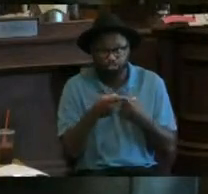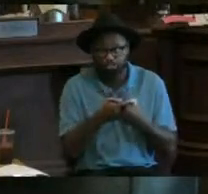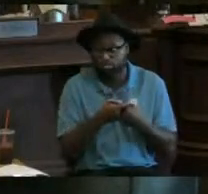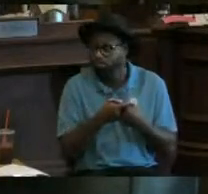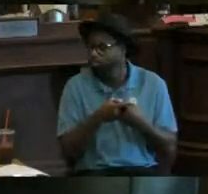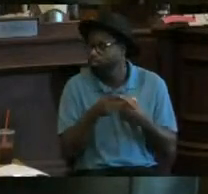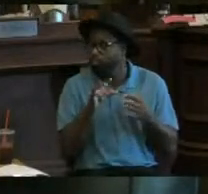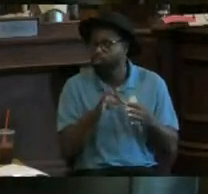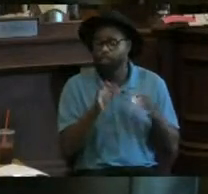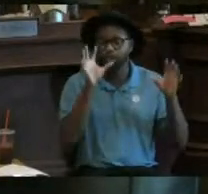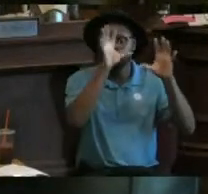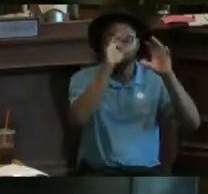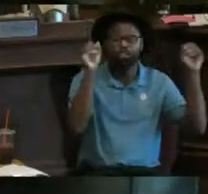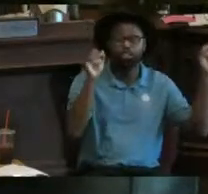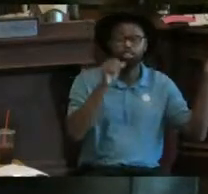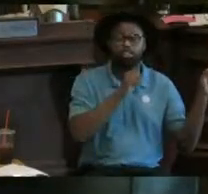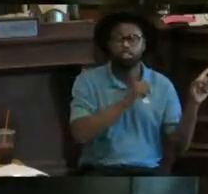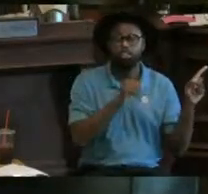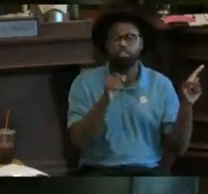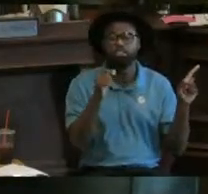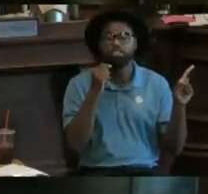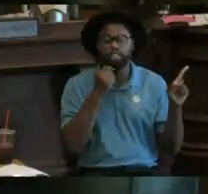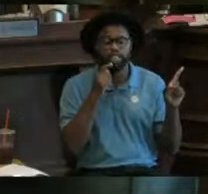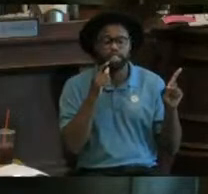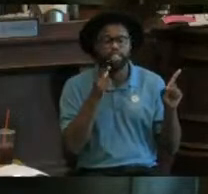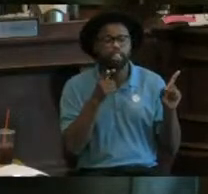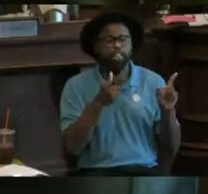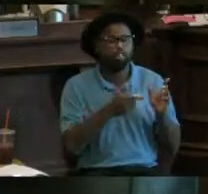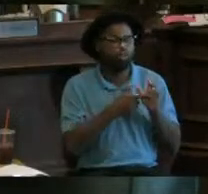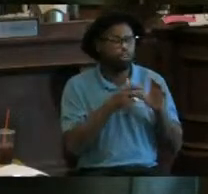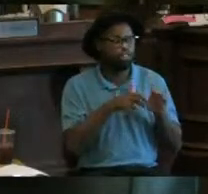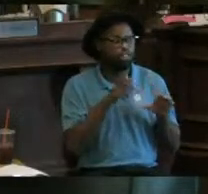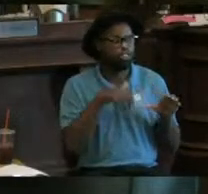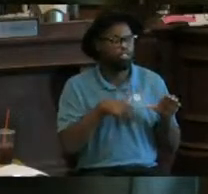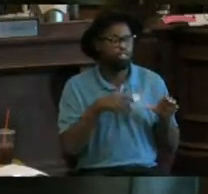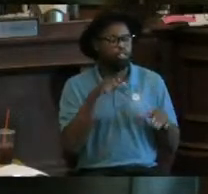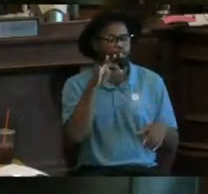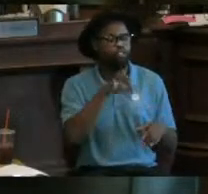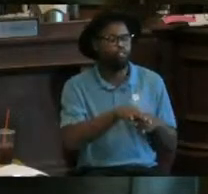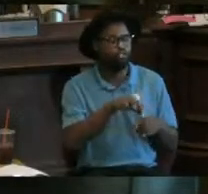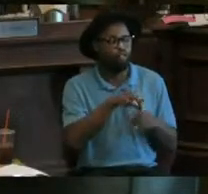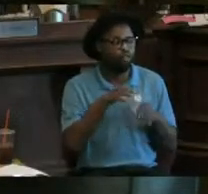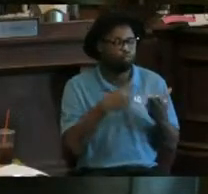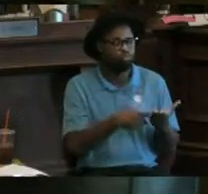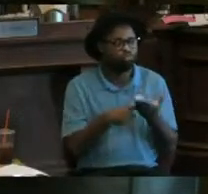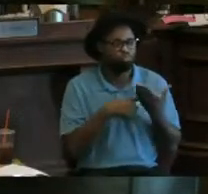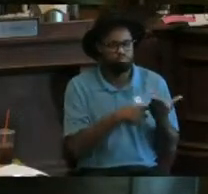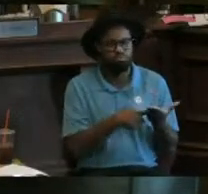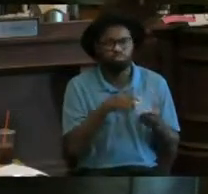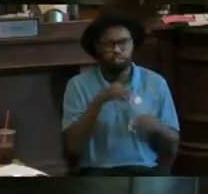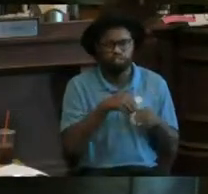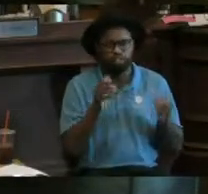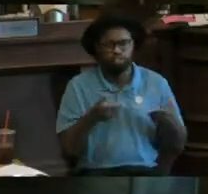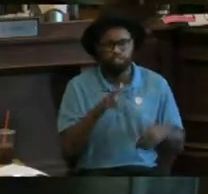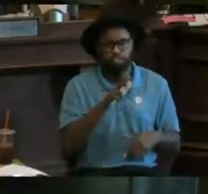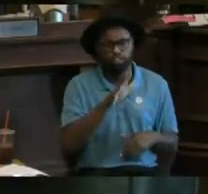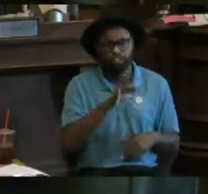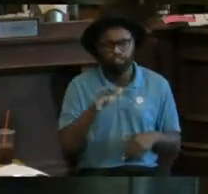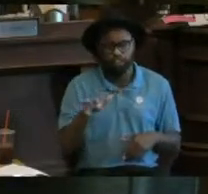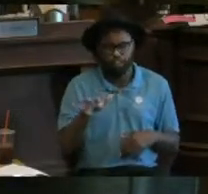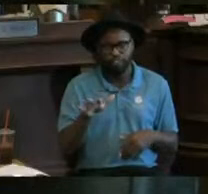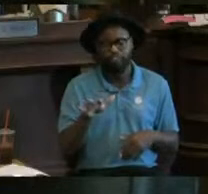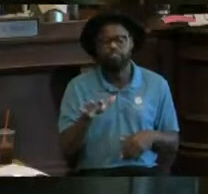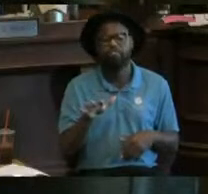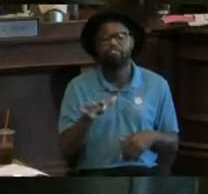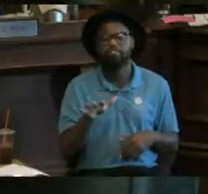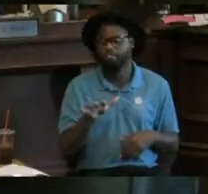regarding President Melendez. He is required to recuse from deliberations and the vote. And introductory number